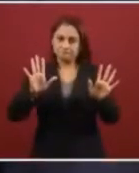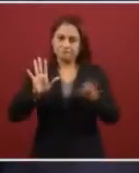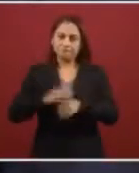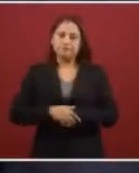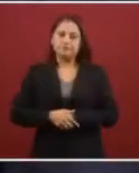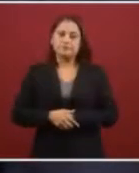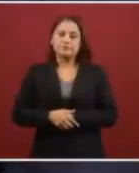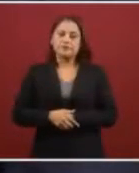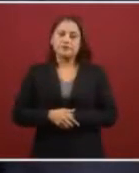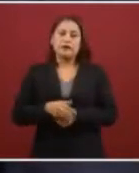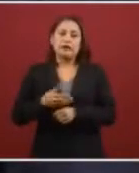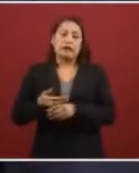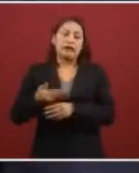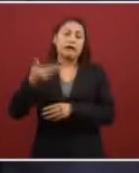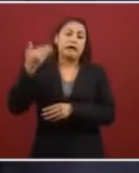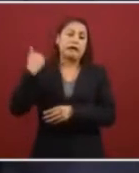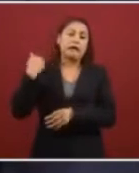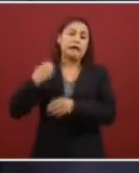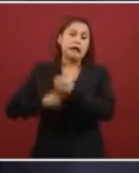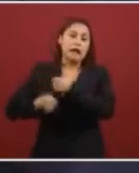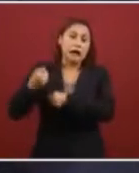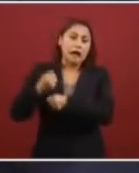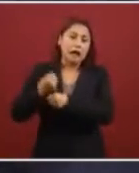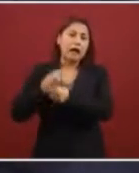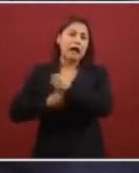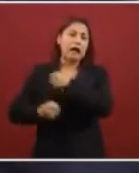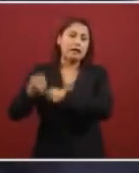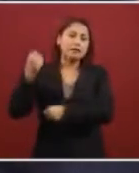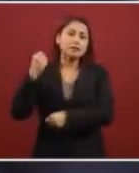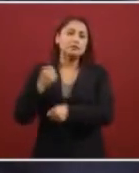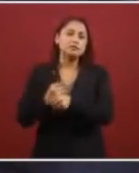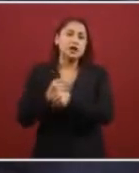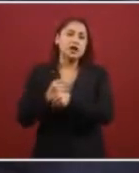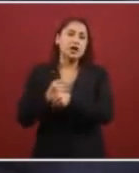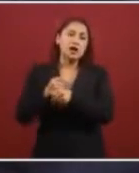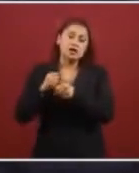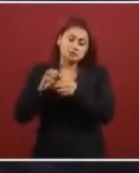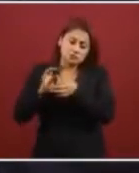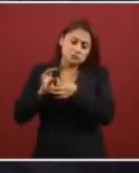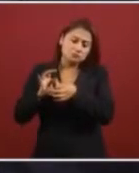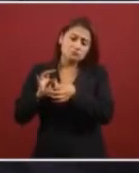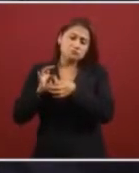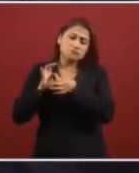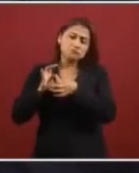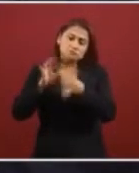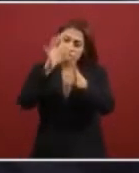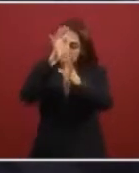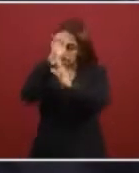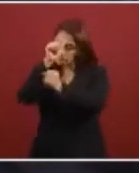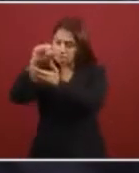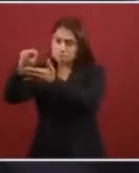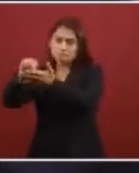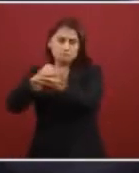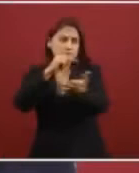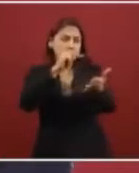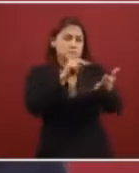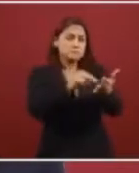ido consolidando una relación económica comercial importante. We've consolidated an important economical que no se